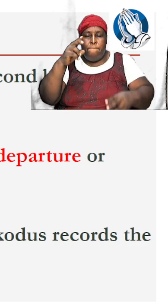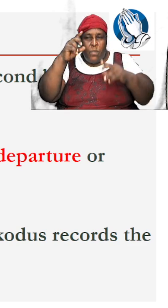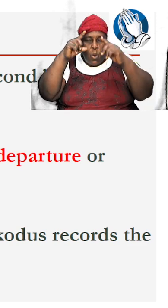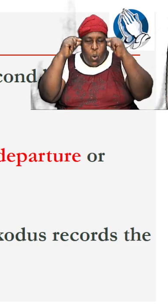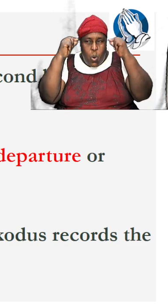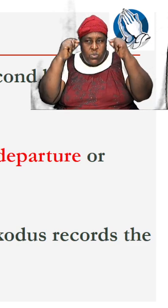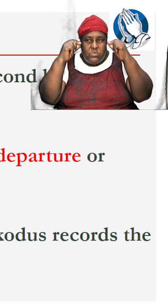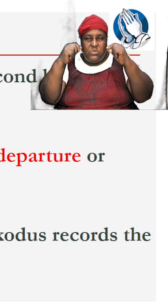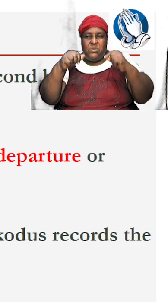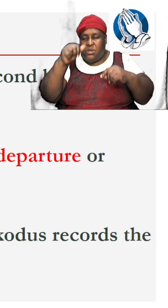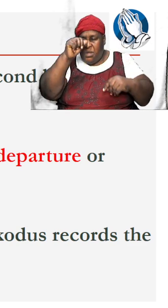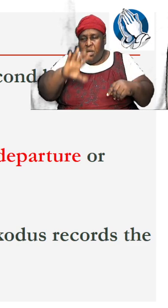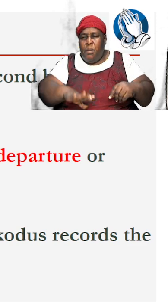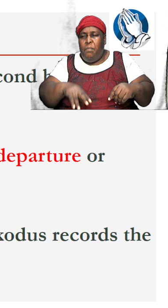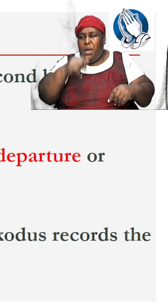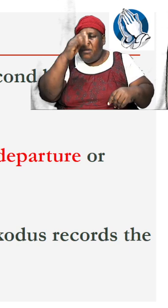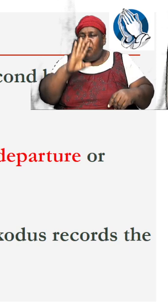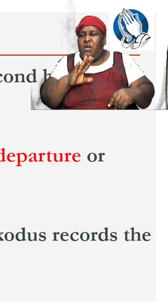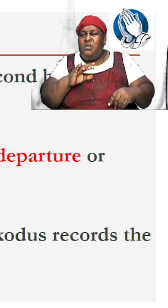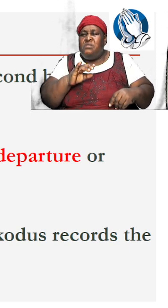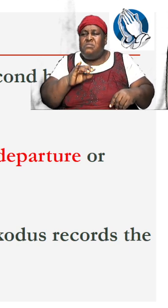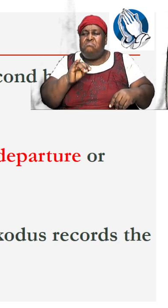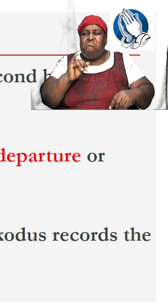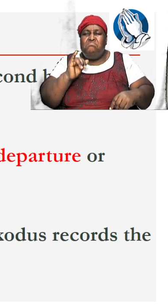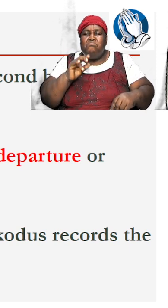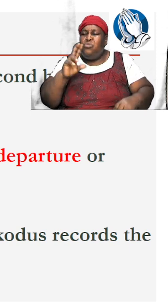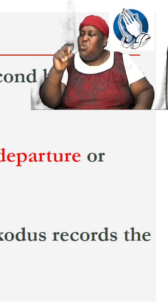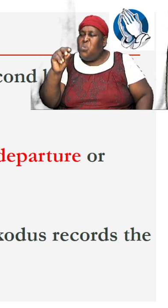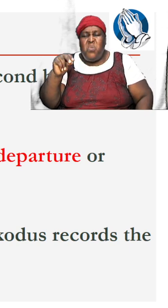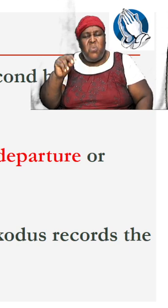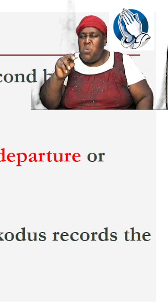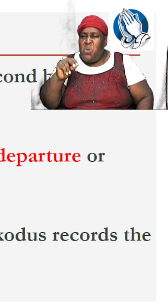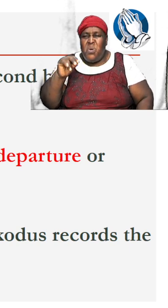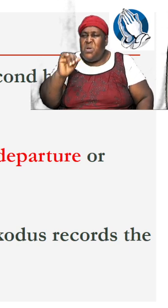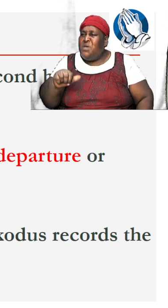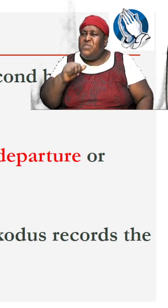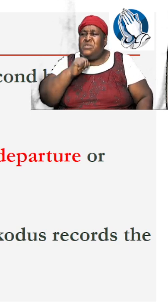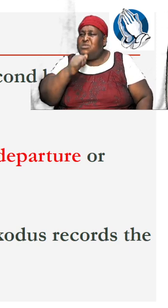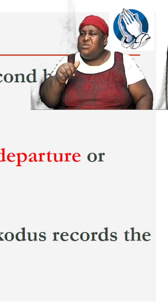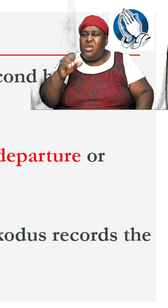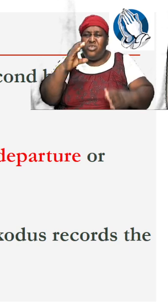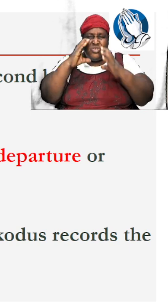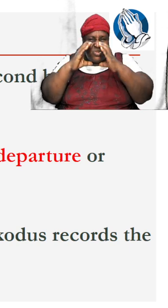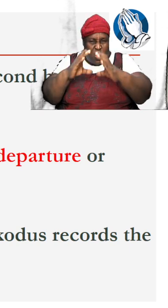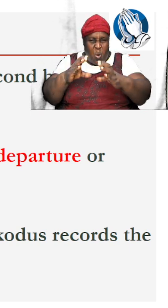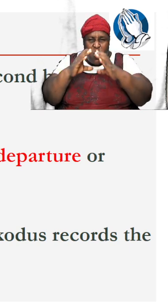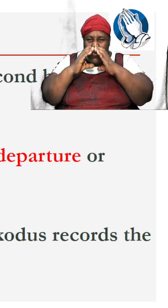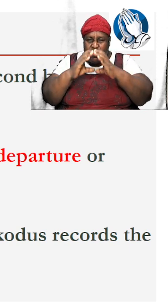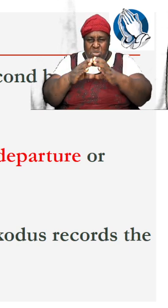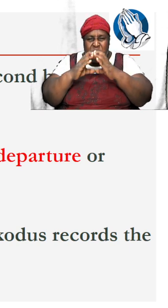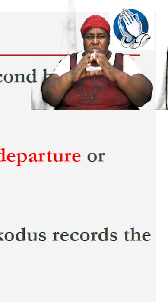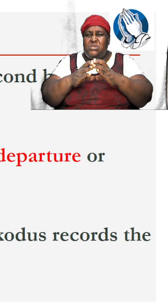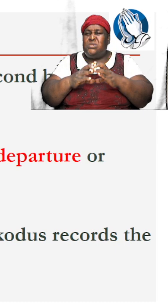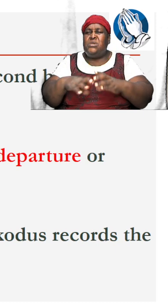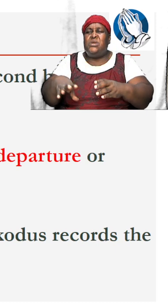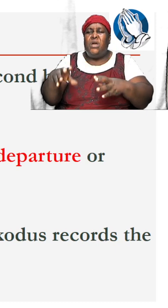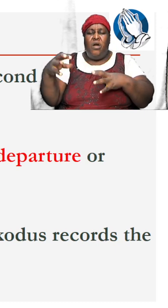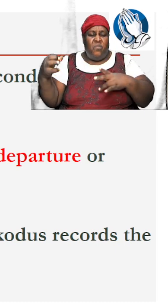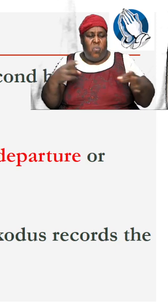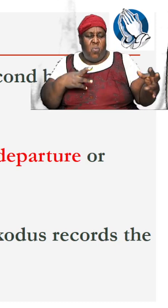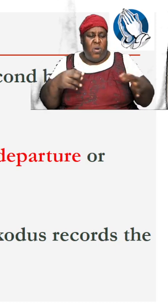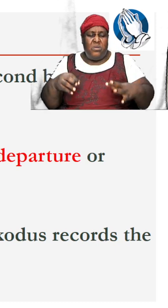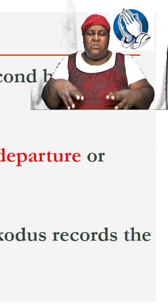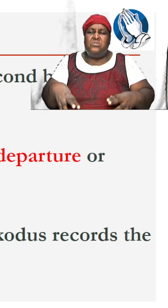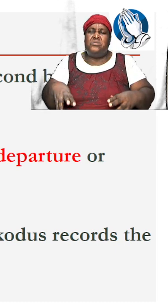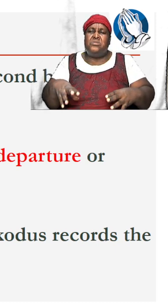that's not the shouting of war. That's the shouting of worship. And we know what